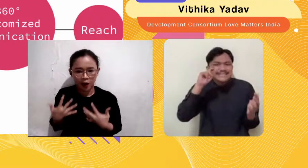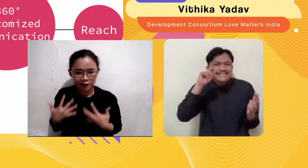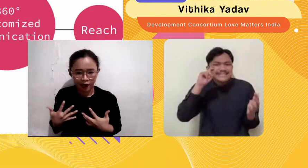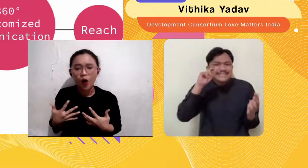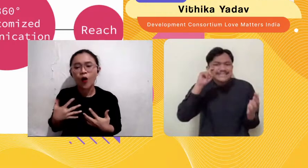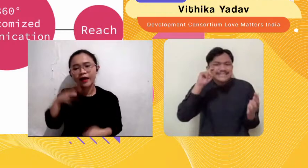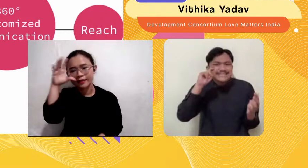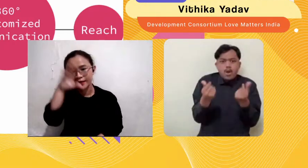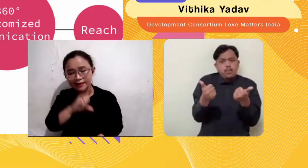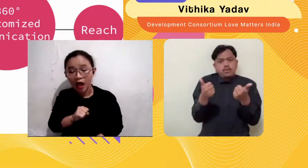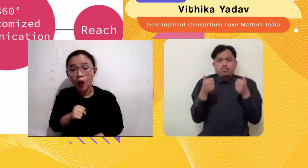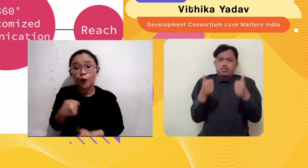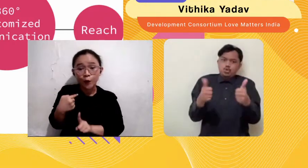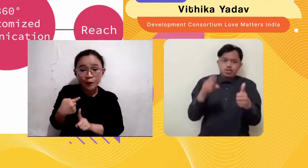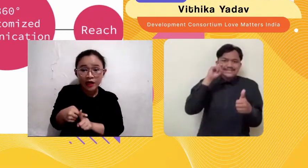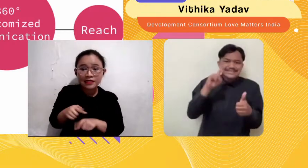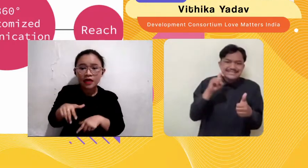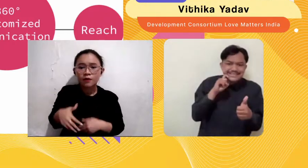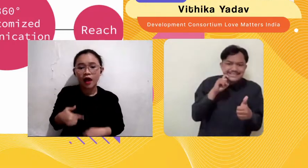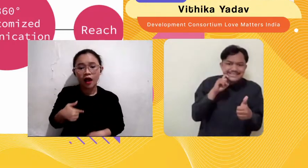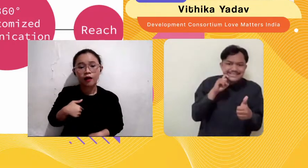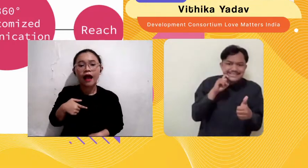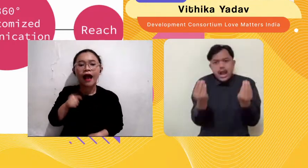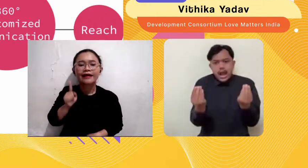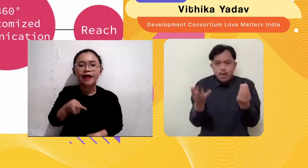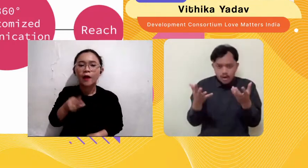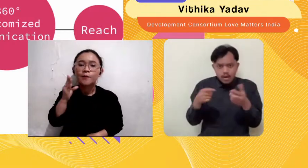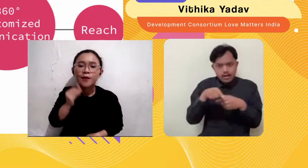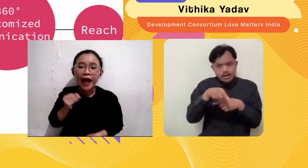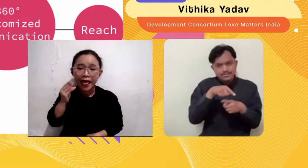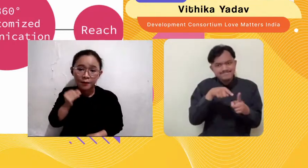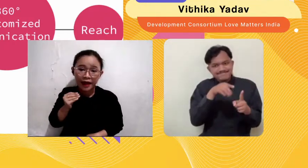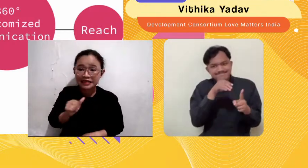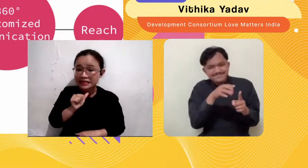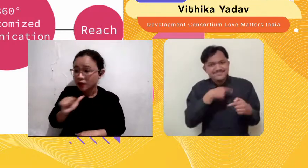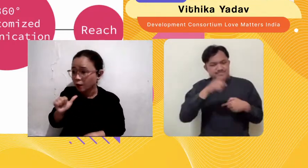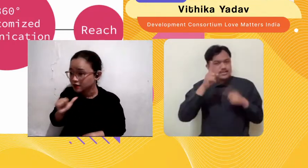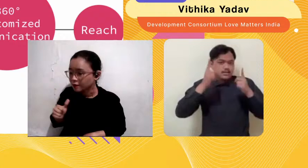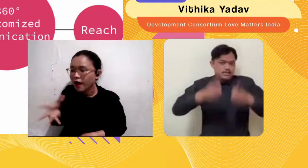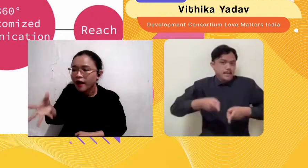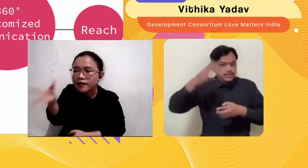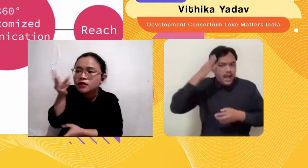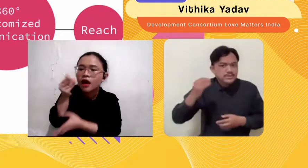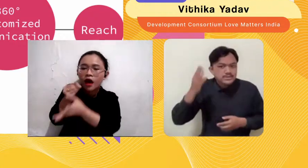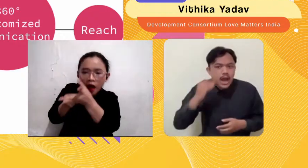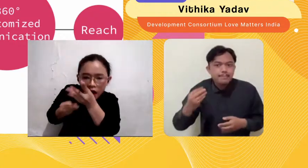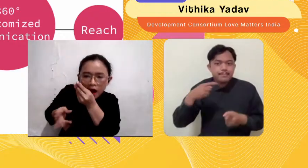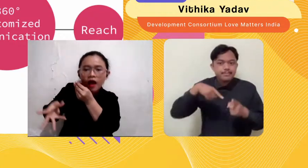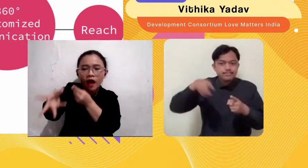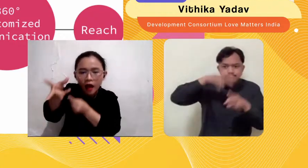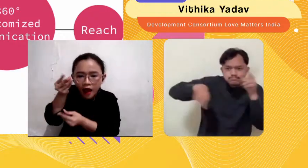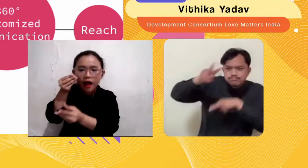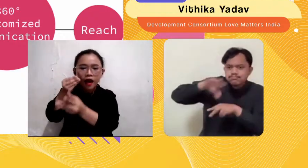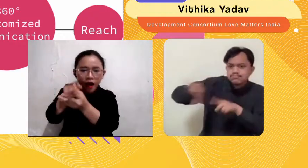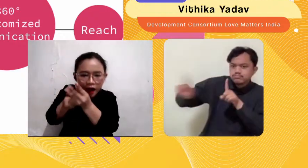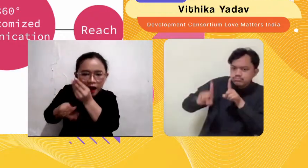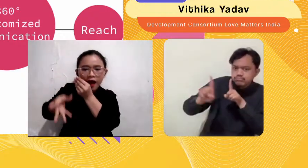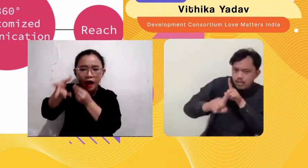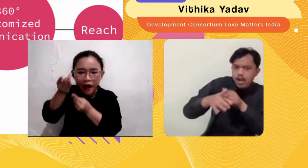we also have to keep the expertise and the understanding of youth issues in mind. There's a lot of information that is put